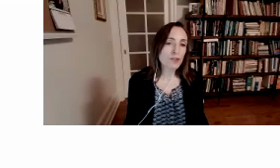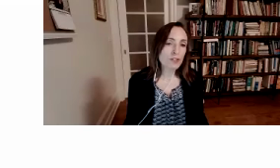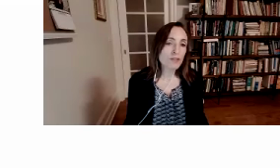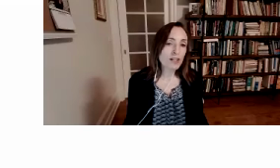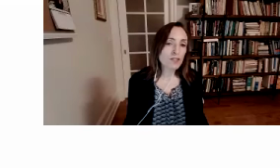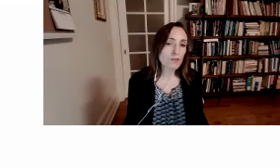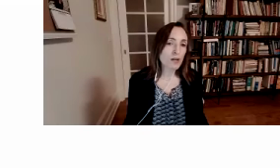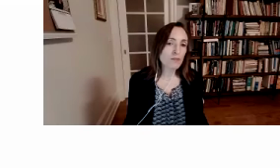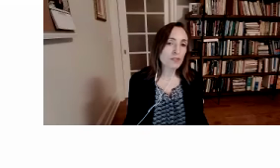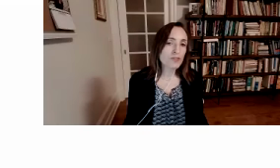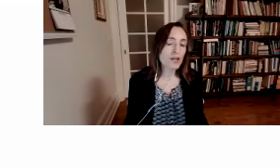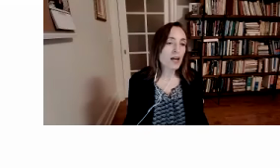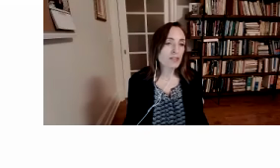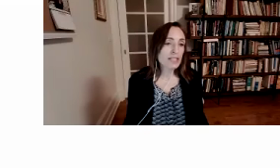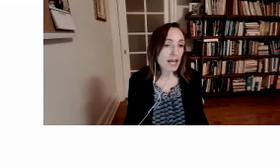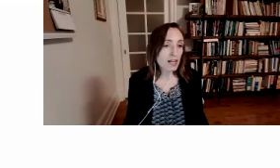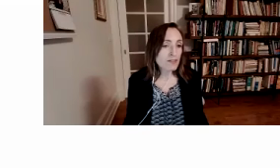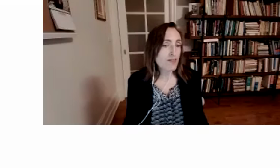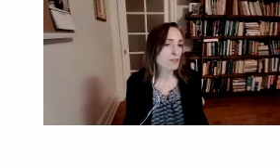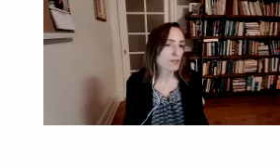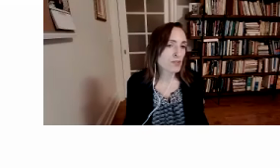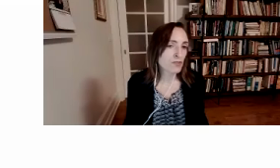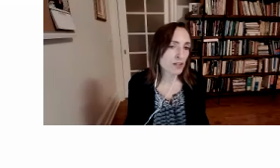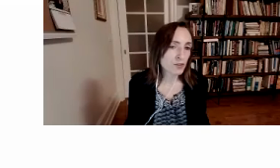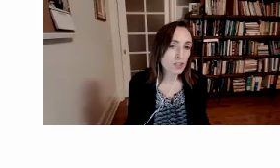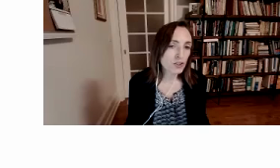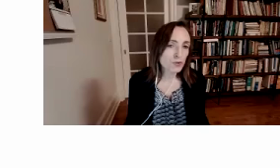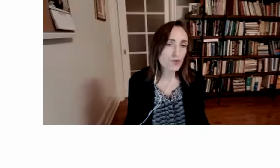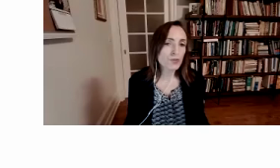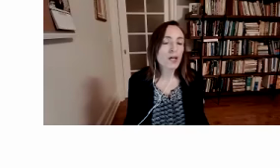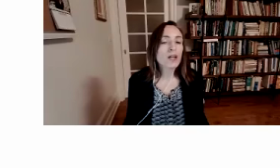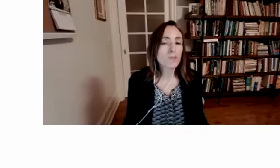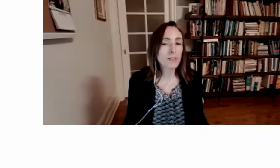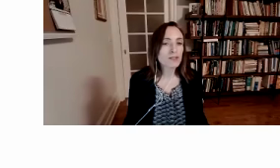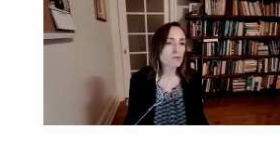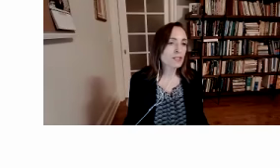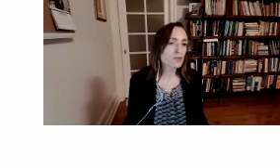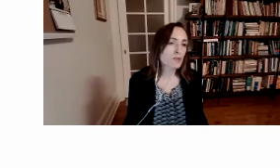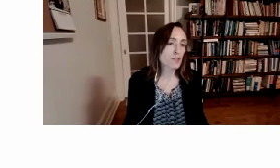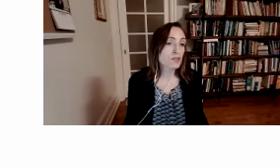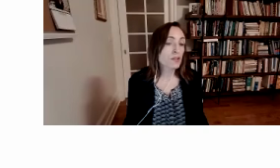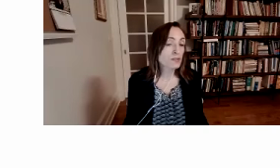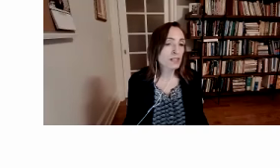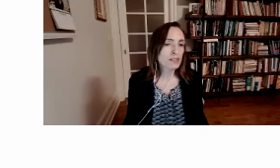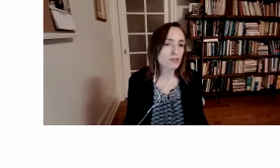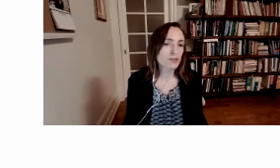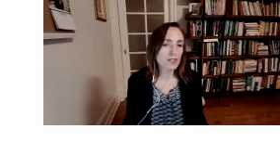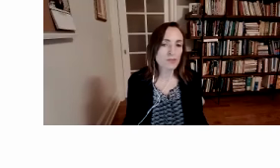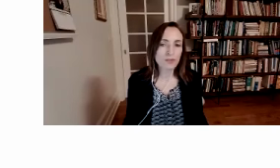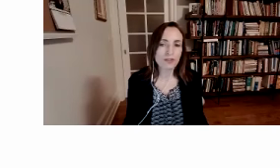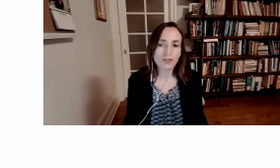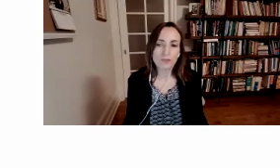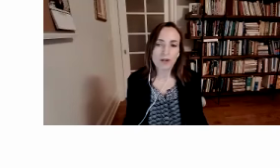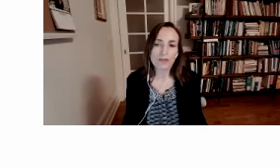information structure effects on prominence are enhanced in the presence of auditory cues compared to ratings based only on the